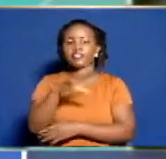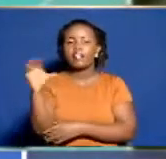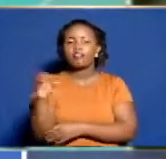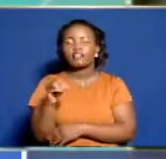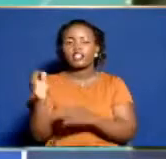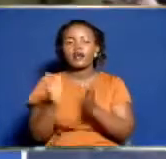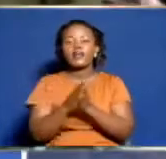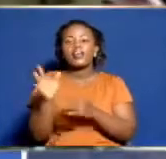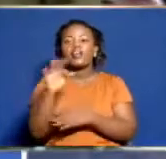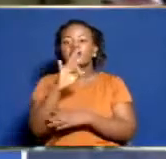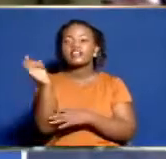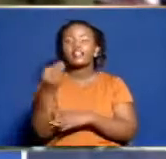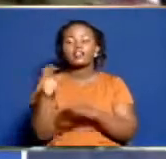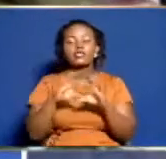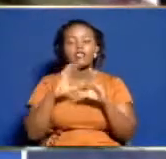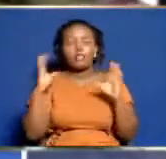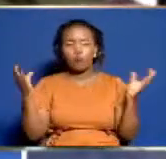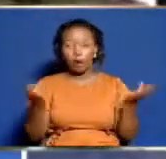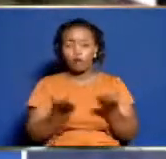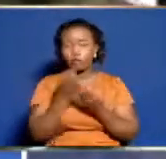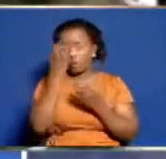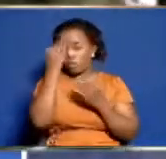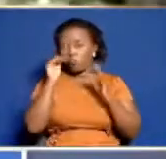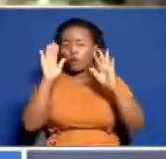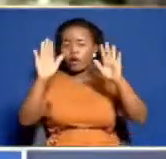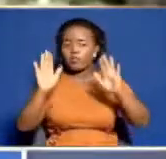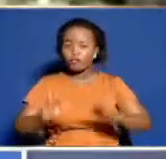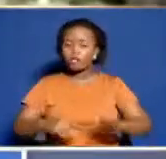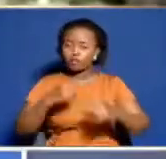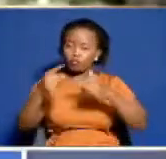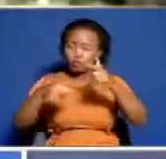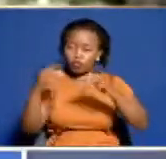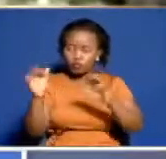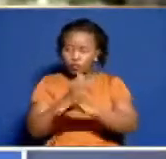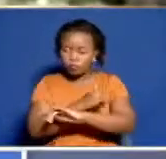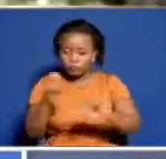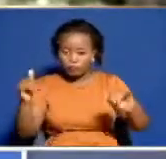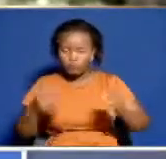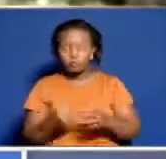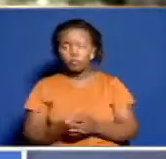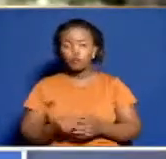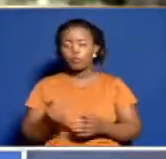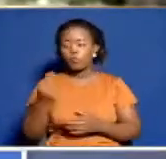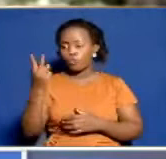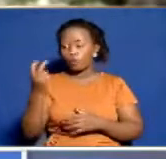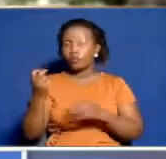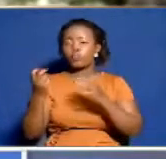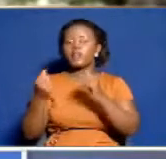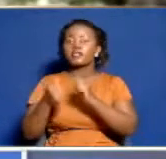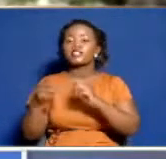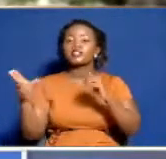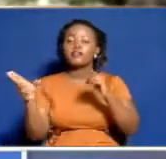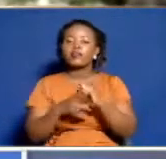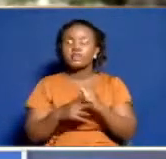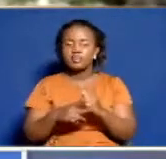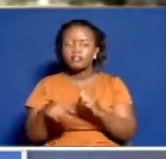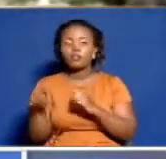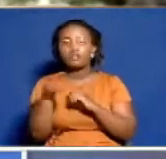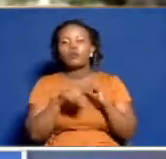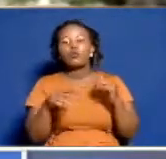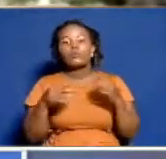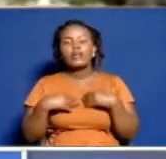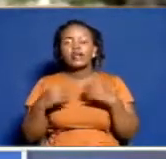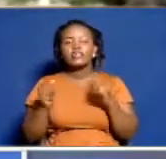world, and that is why it is very important to maintain the status quo. We've had 2017, we had a total of 14 of